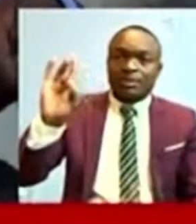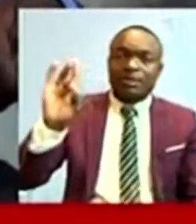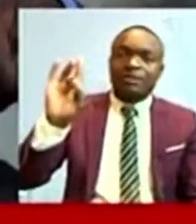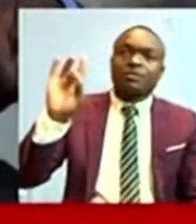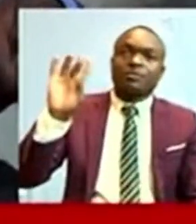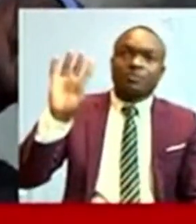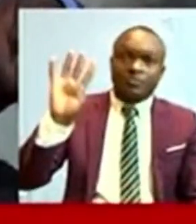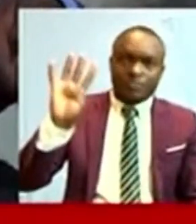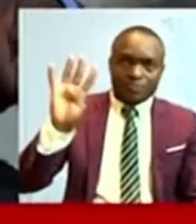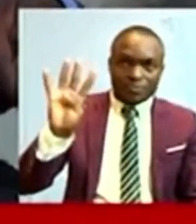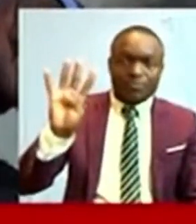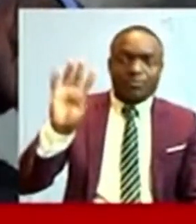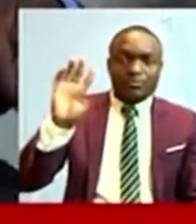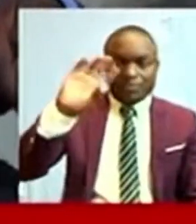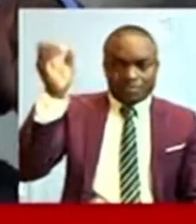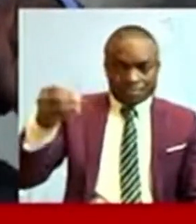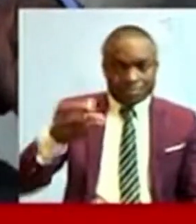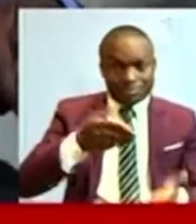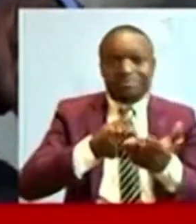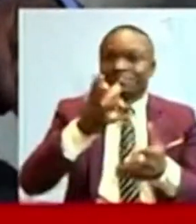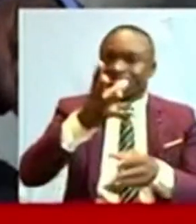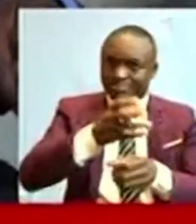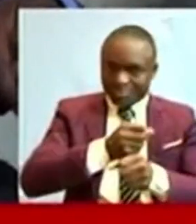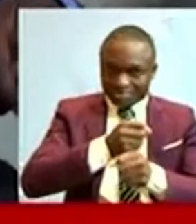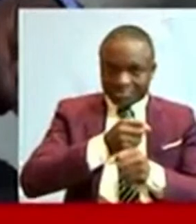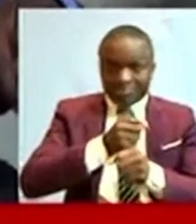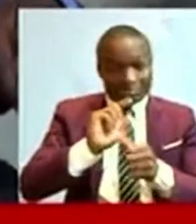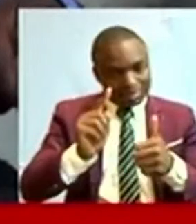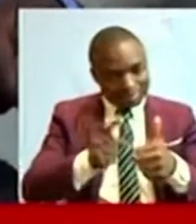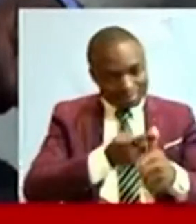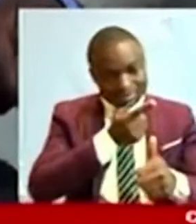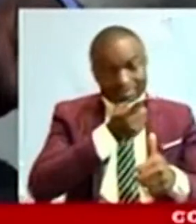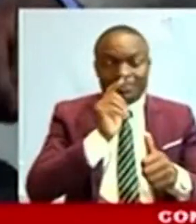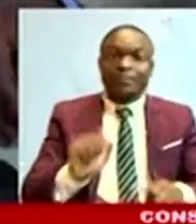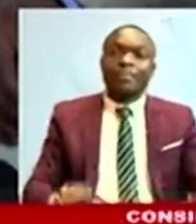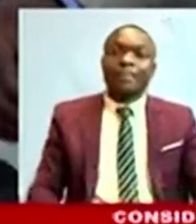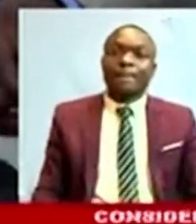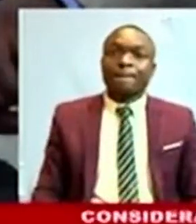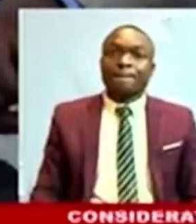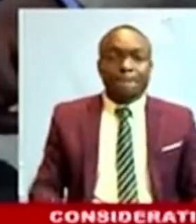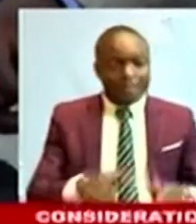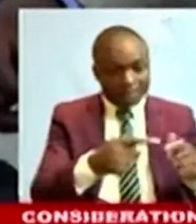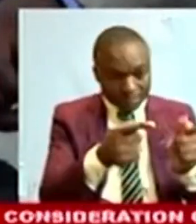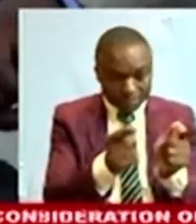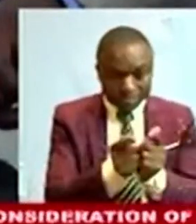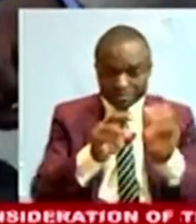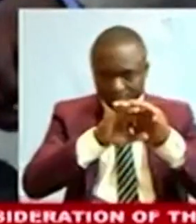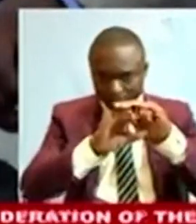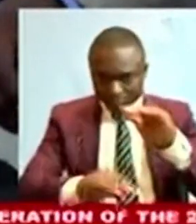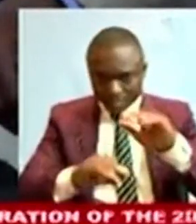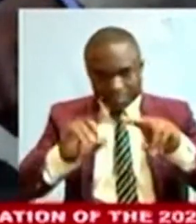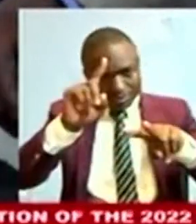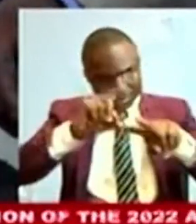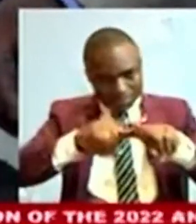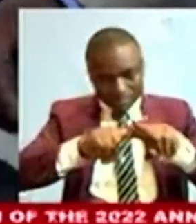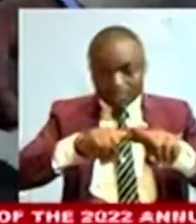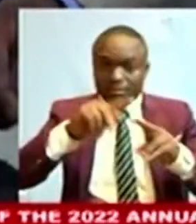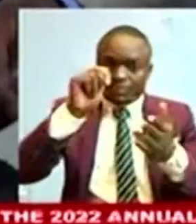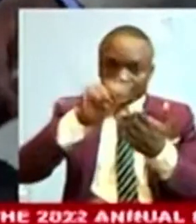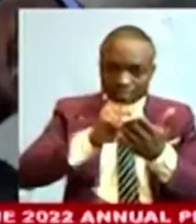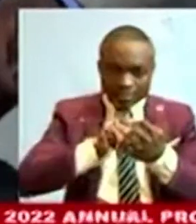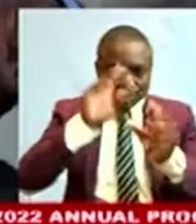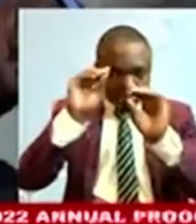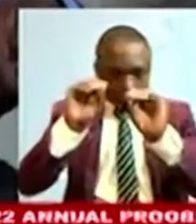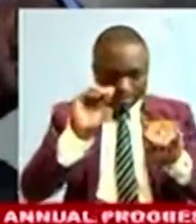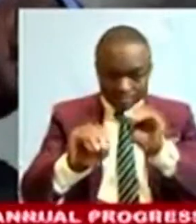partially met. The next tranche under HIV testing and treatment for people living